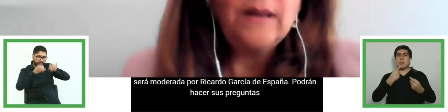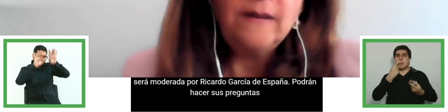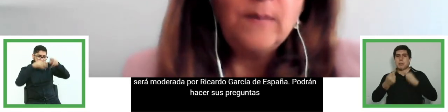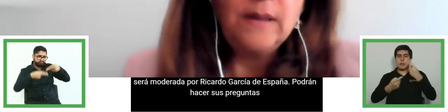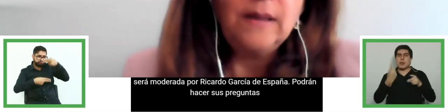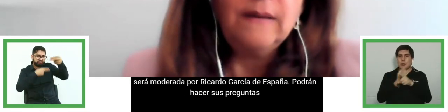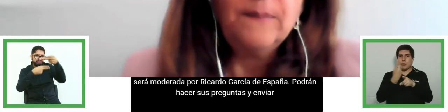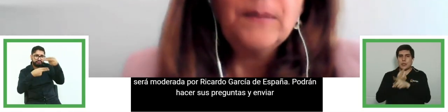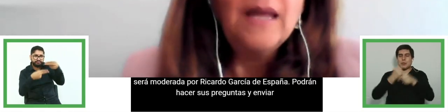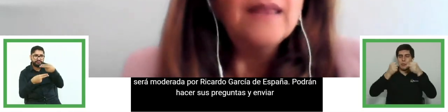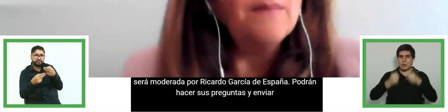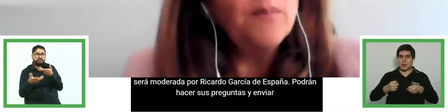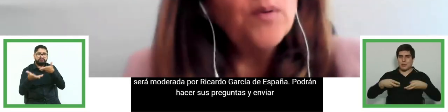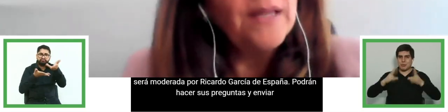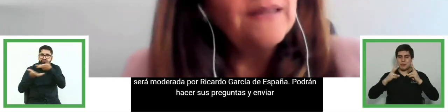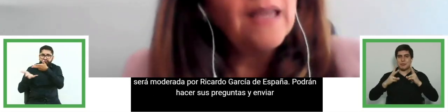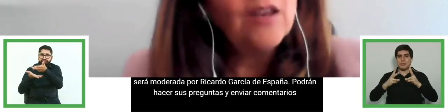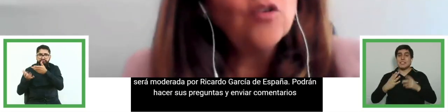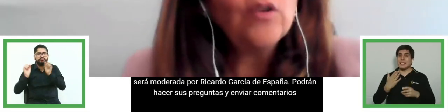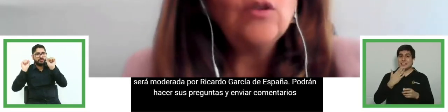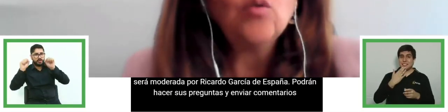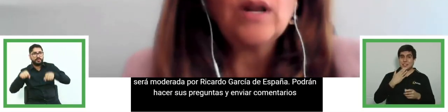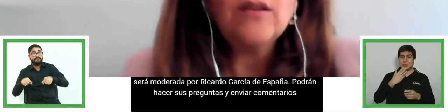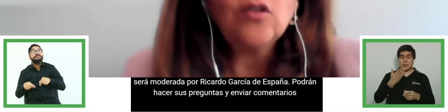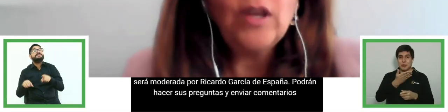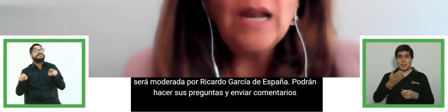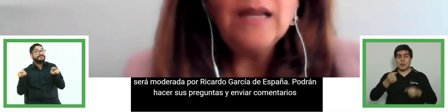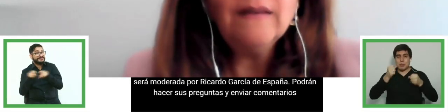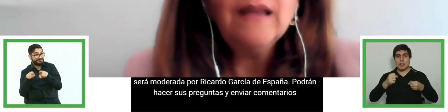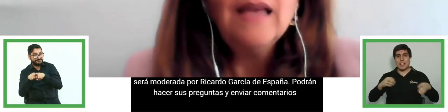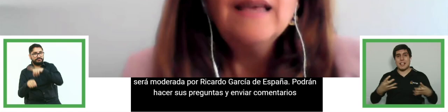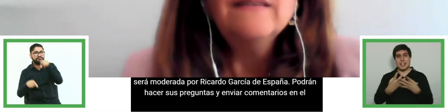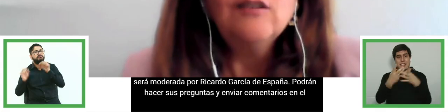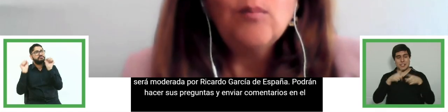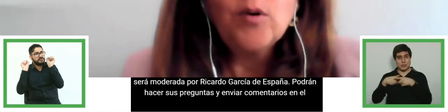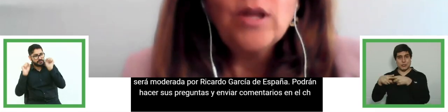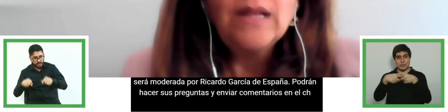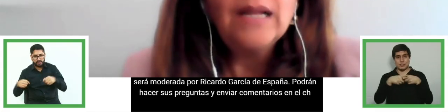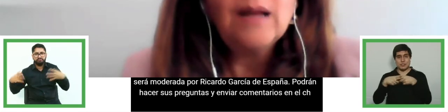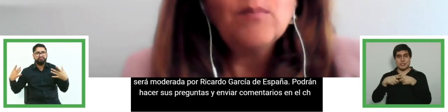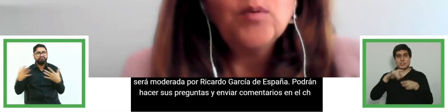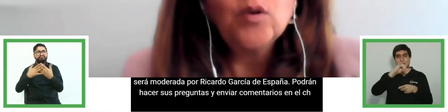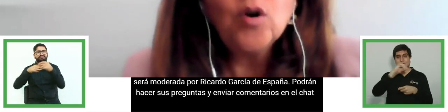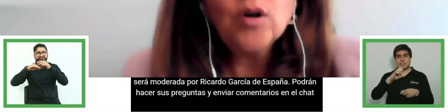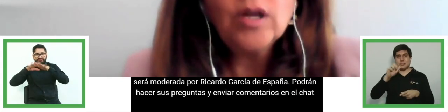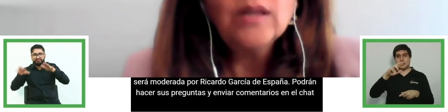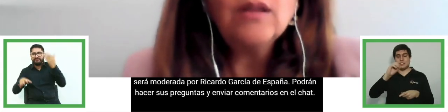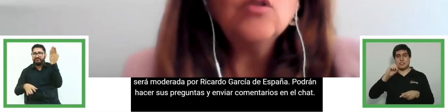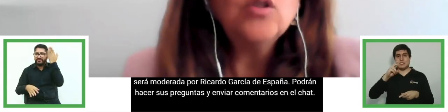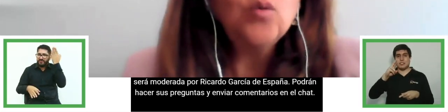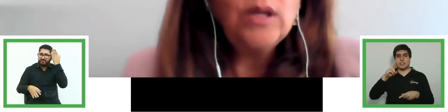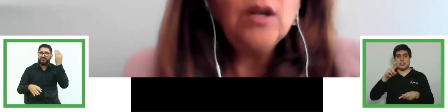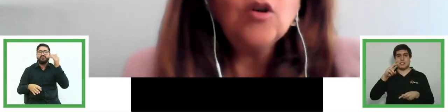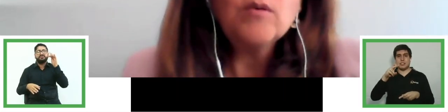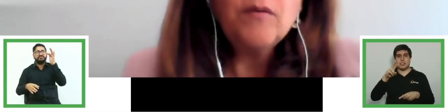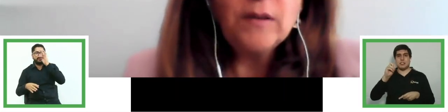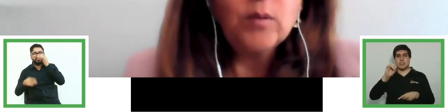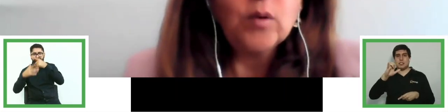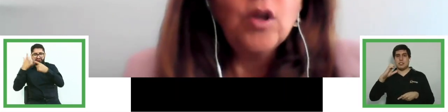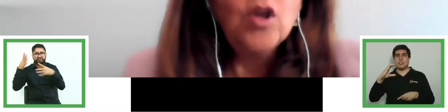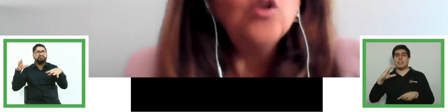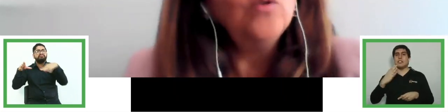You can also follow us on social media, zeroproject.com.org, in Twitter and Facebook, and use